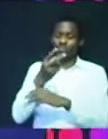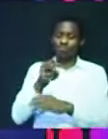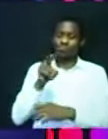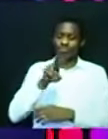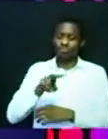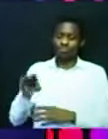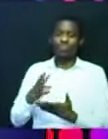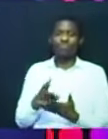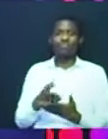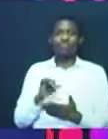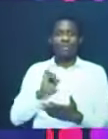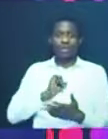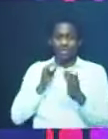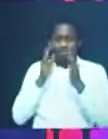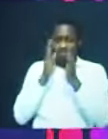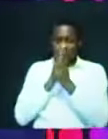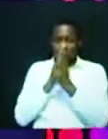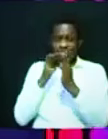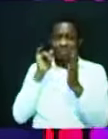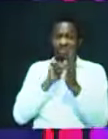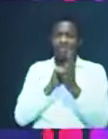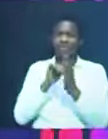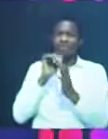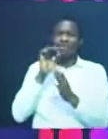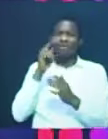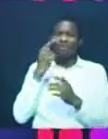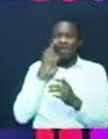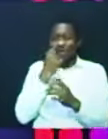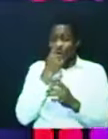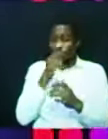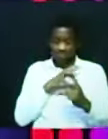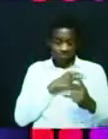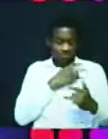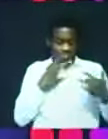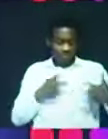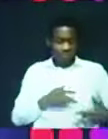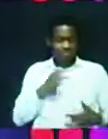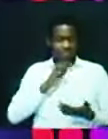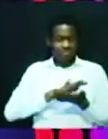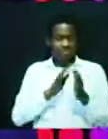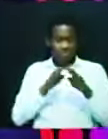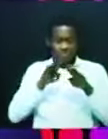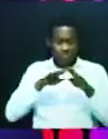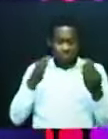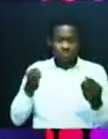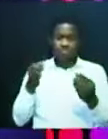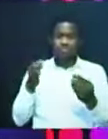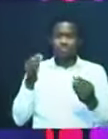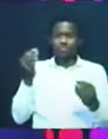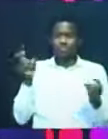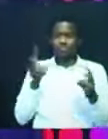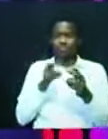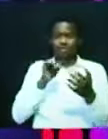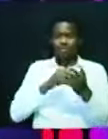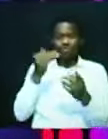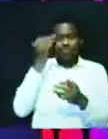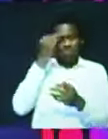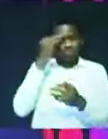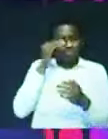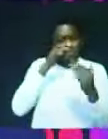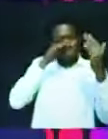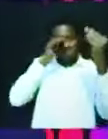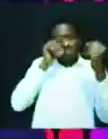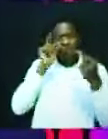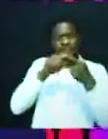22. I pray that the eyes of your heart may be enlightened, in order that you may know the hope to which you have been called, the